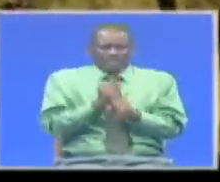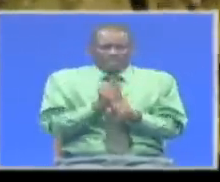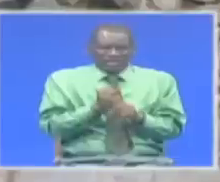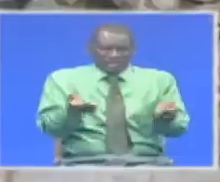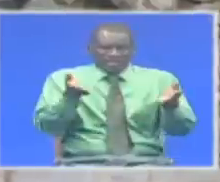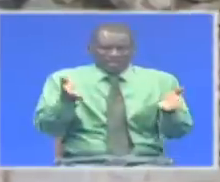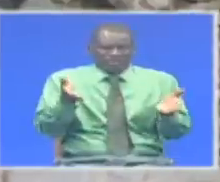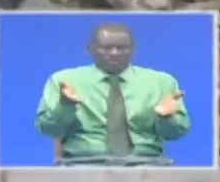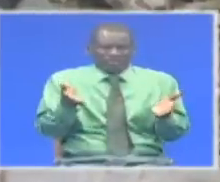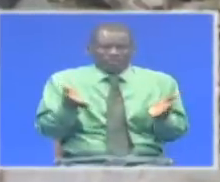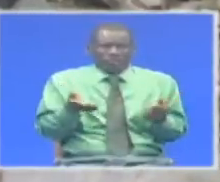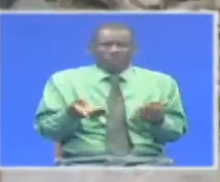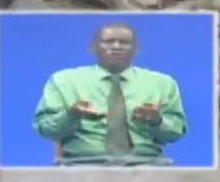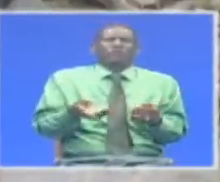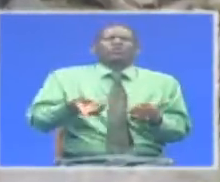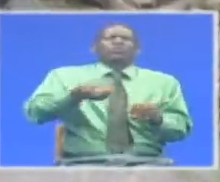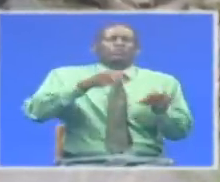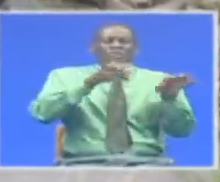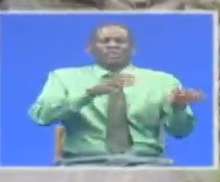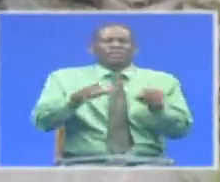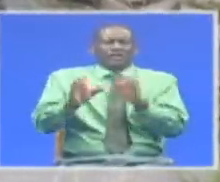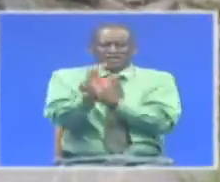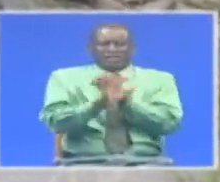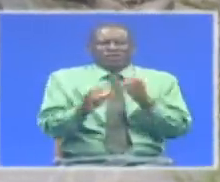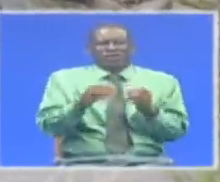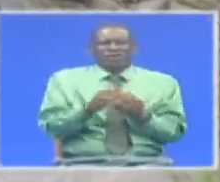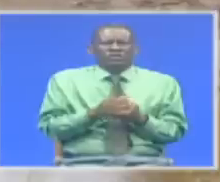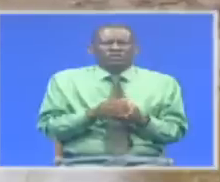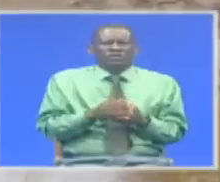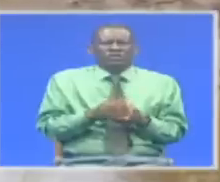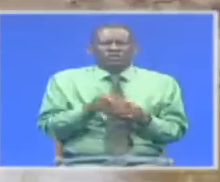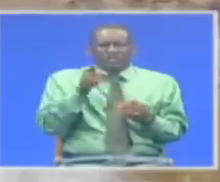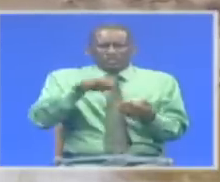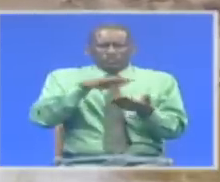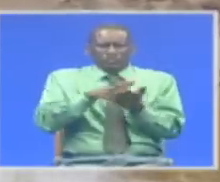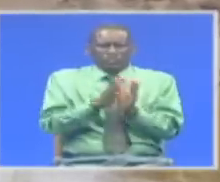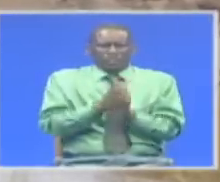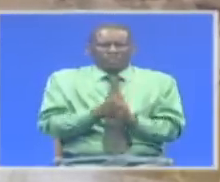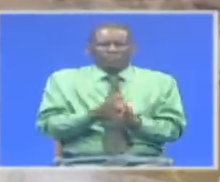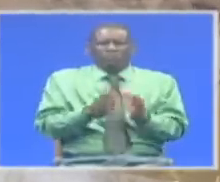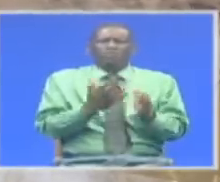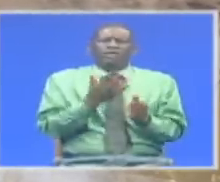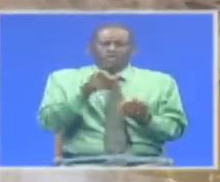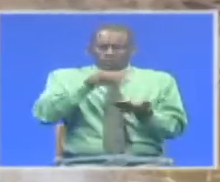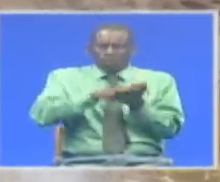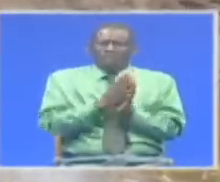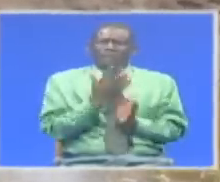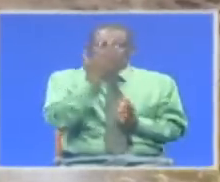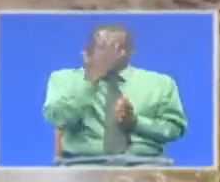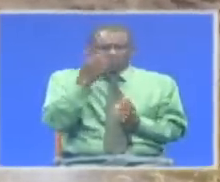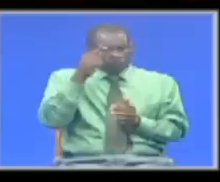effect, we shall cry as a country. This shall become a big shame for the